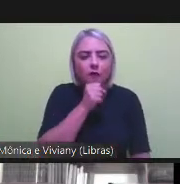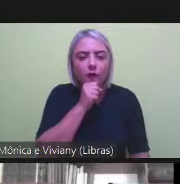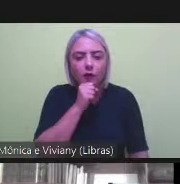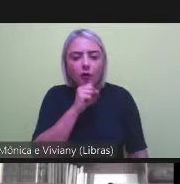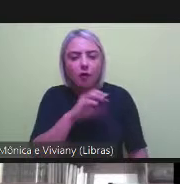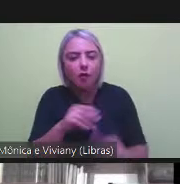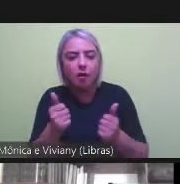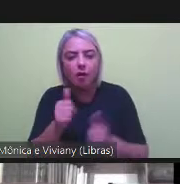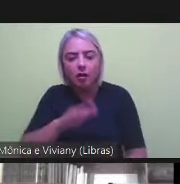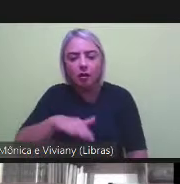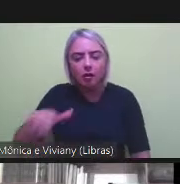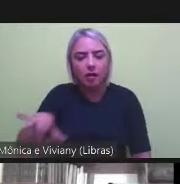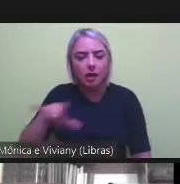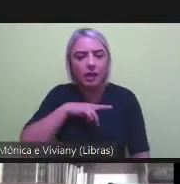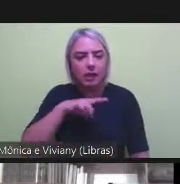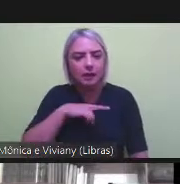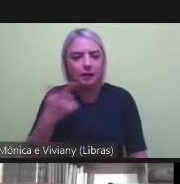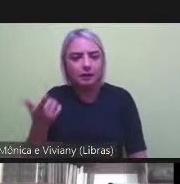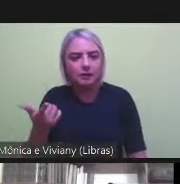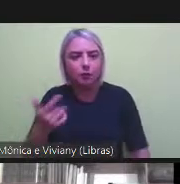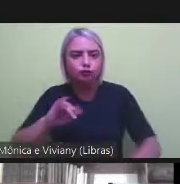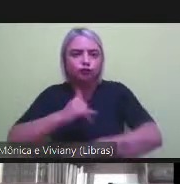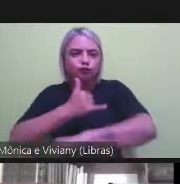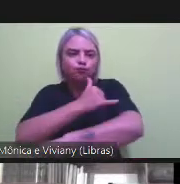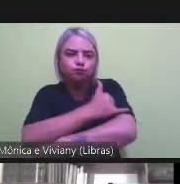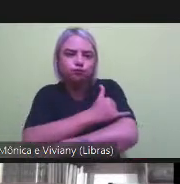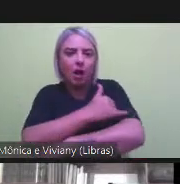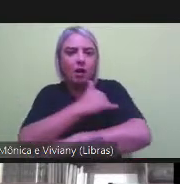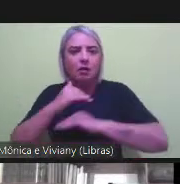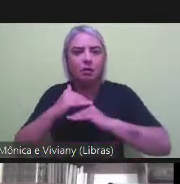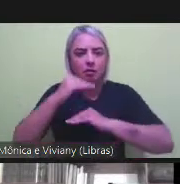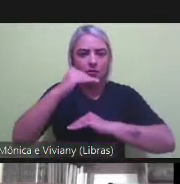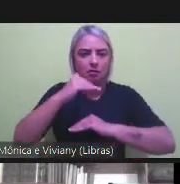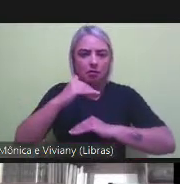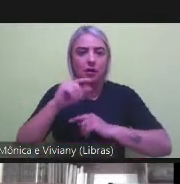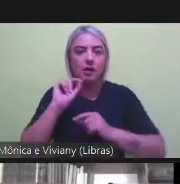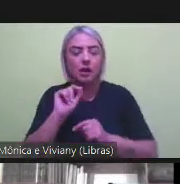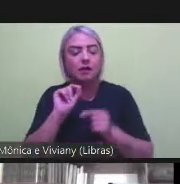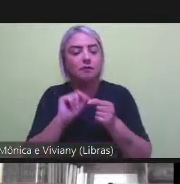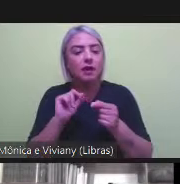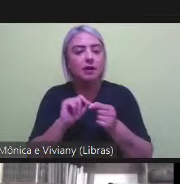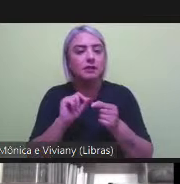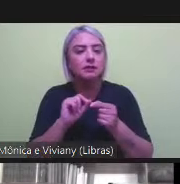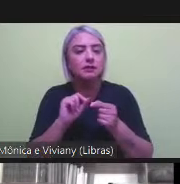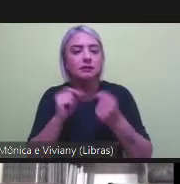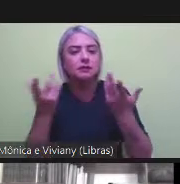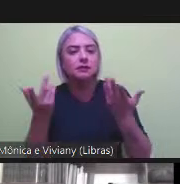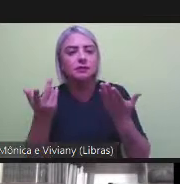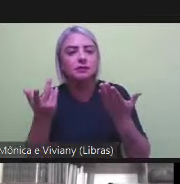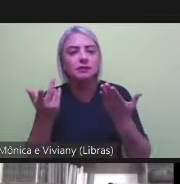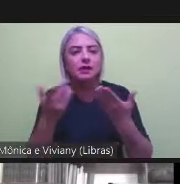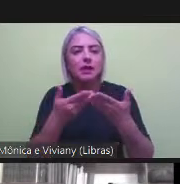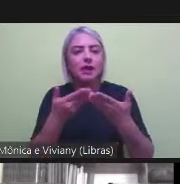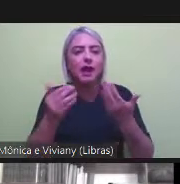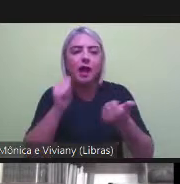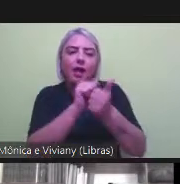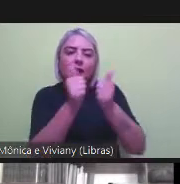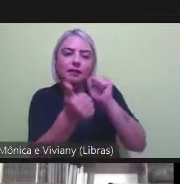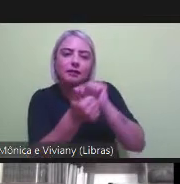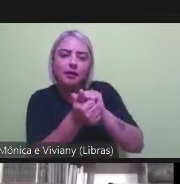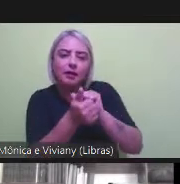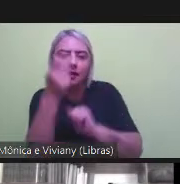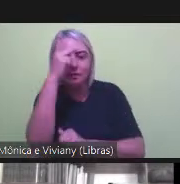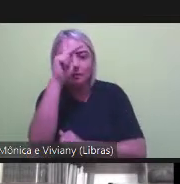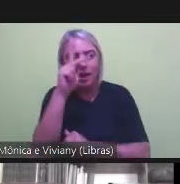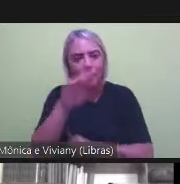were overweight or were obese. And we also offered extra sessions that were adapted for these